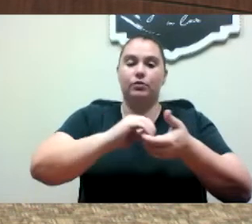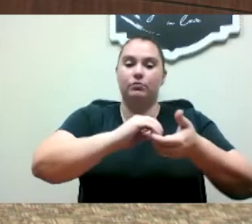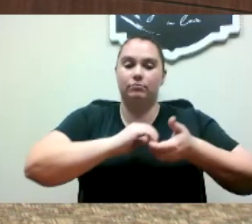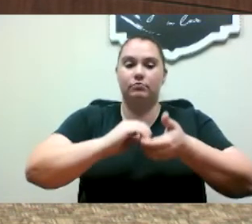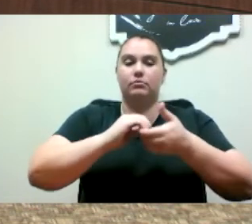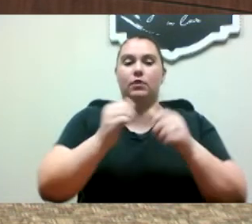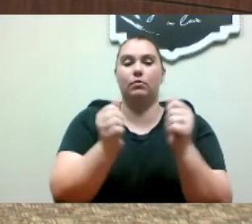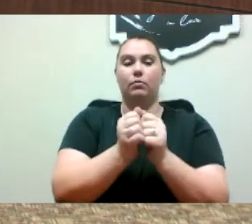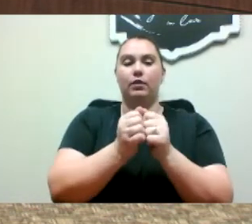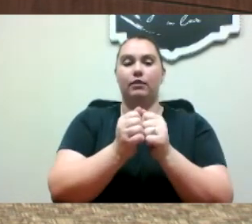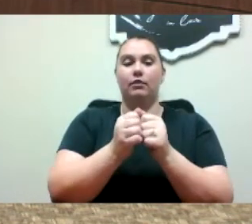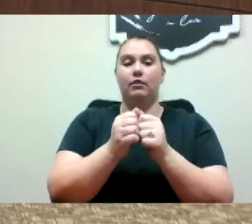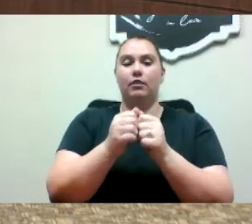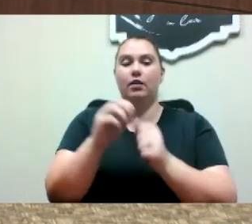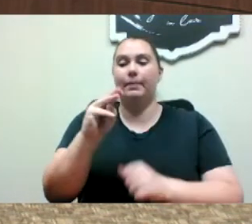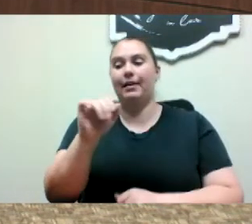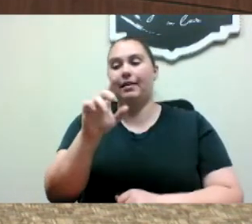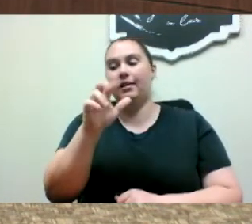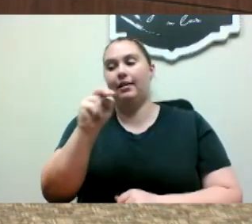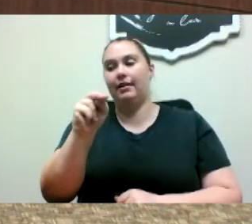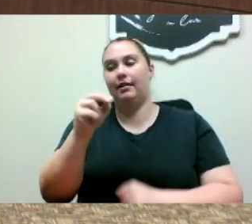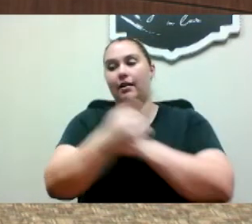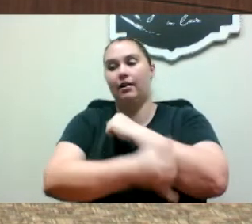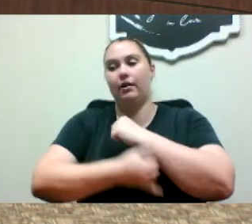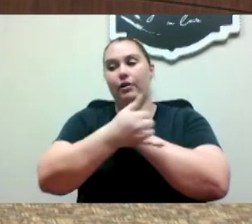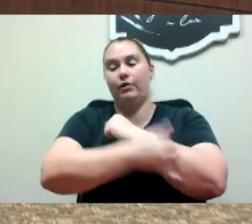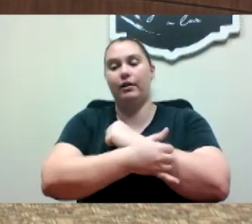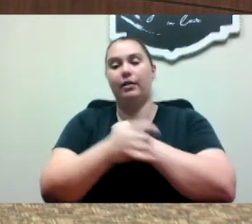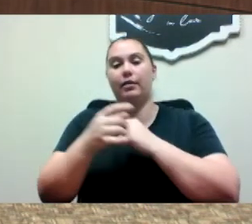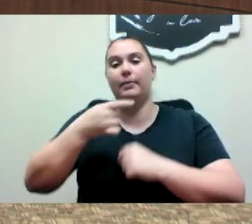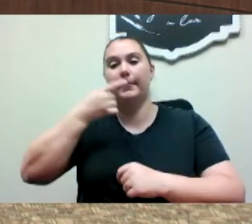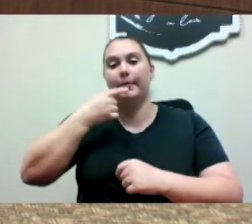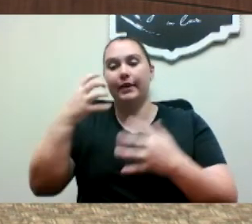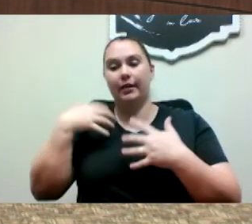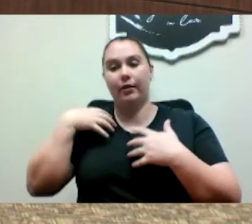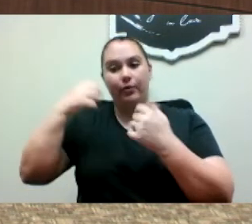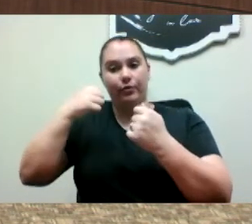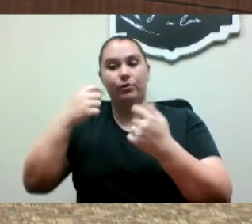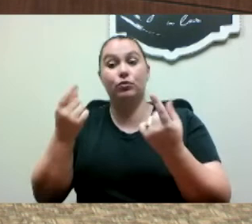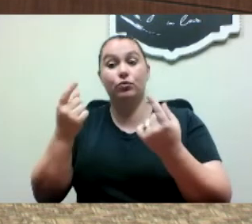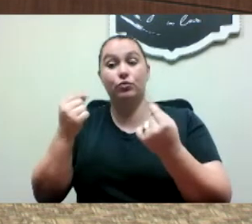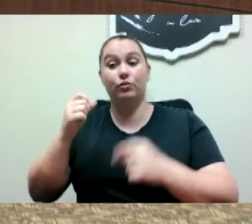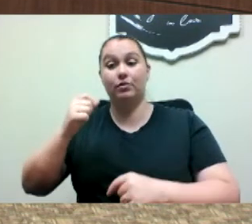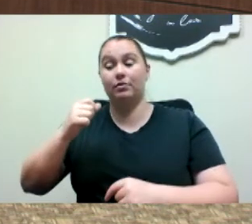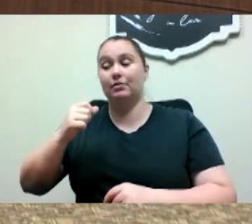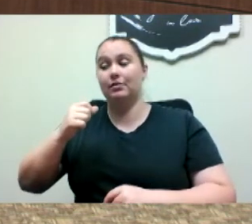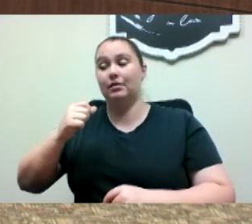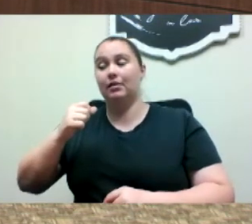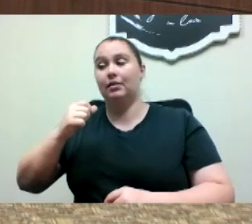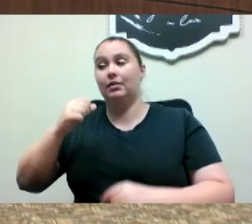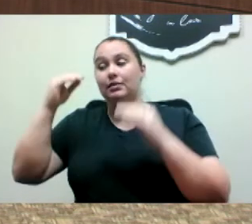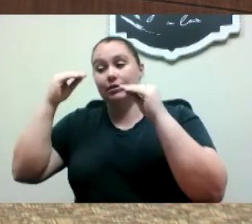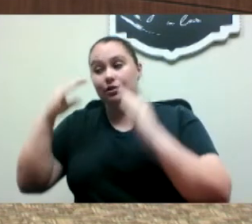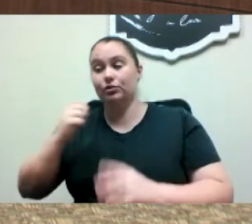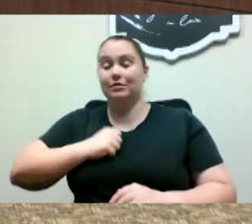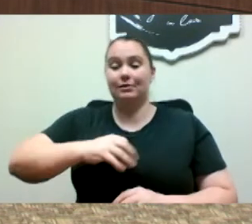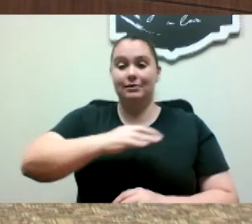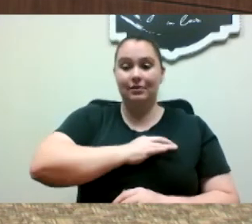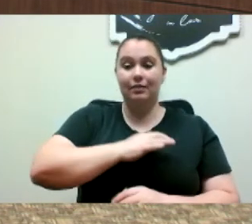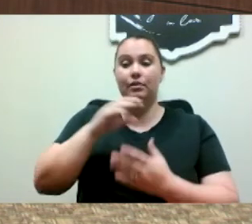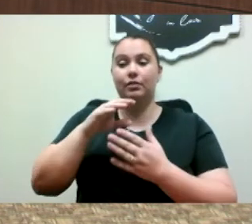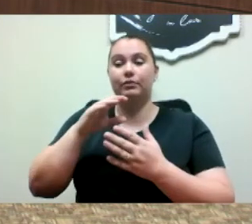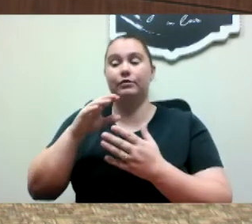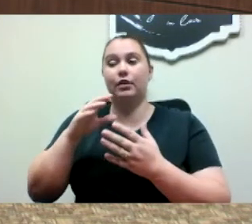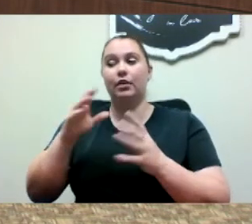Health District to host clinics on our campuses for students, staff, and in some cases, members of the public as well.